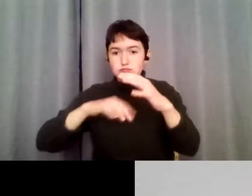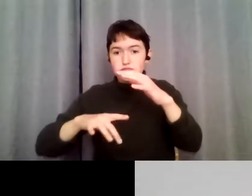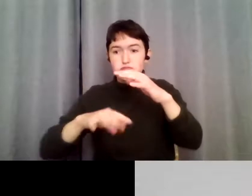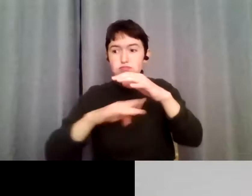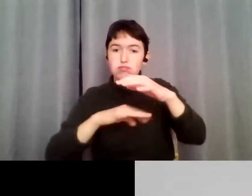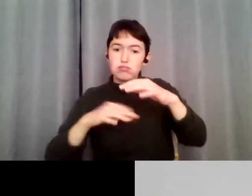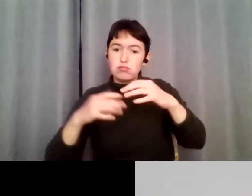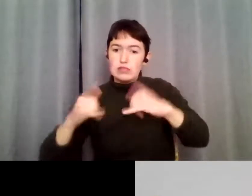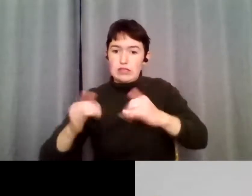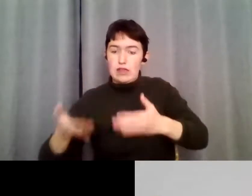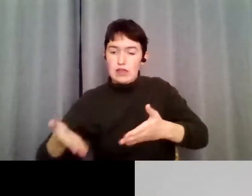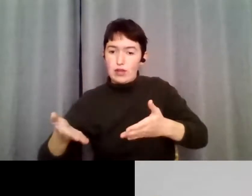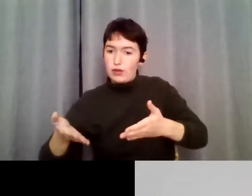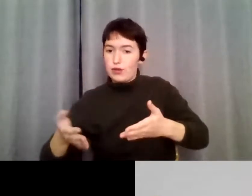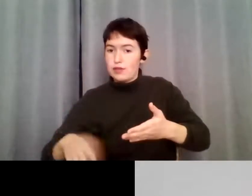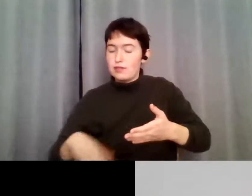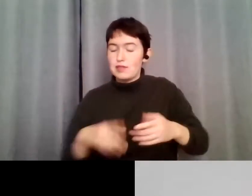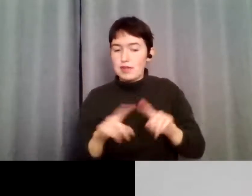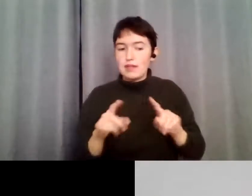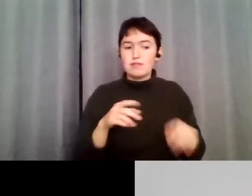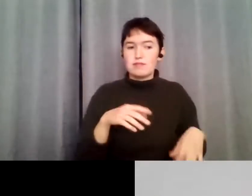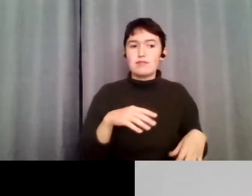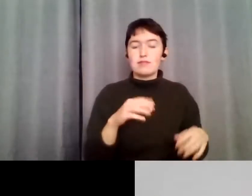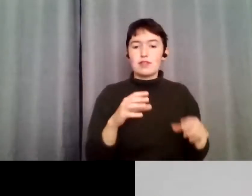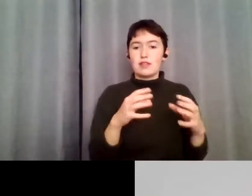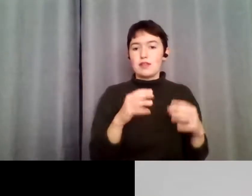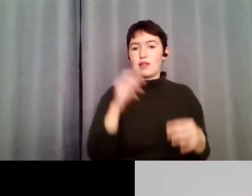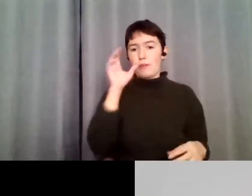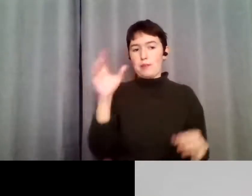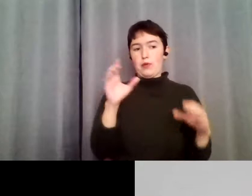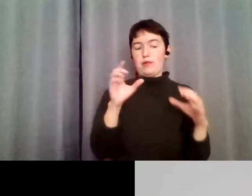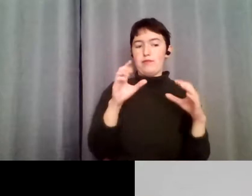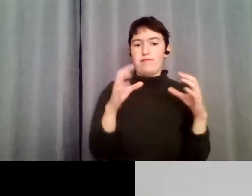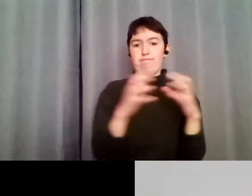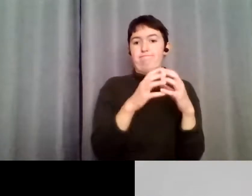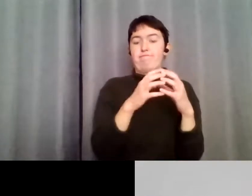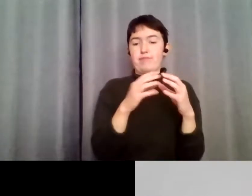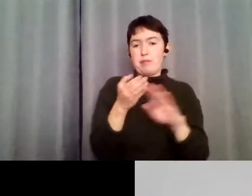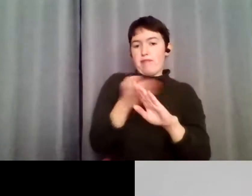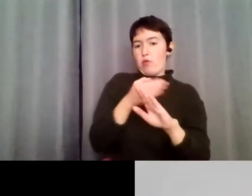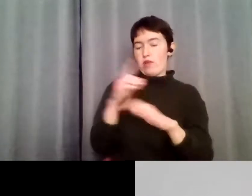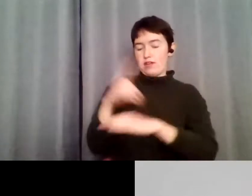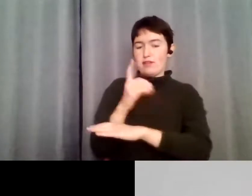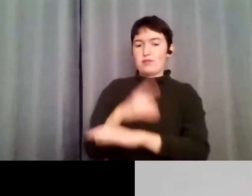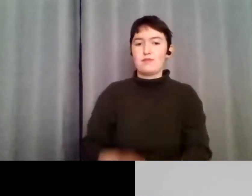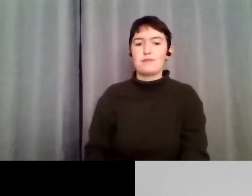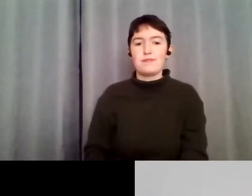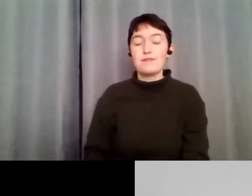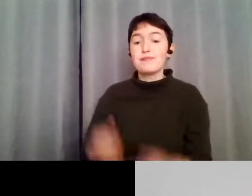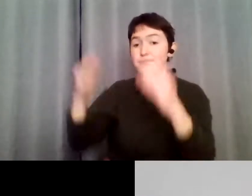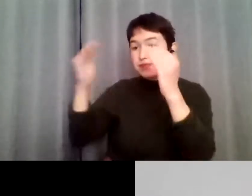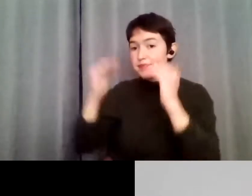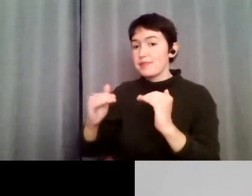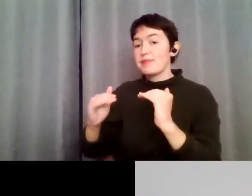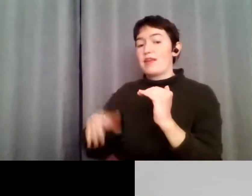shape. Awesome. Next question is from Jesse. How long does it take for information to get from